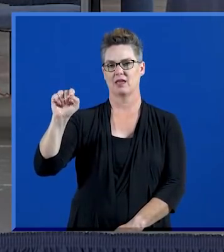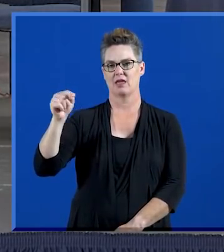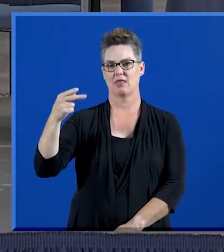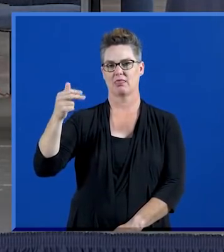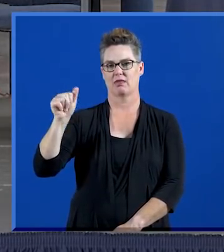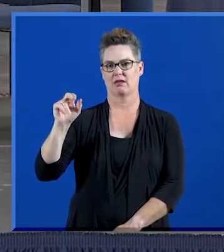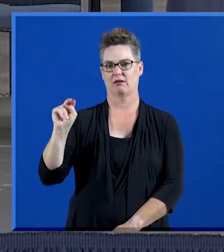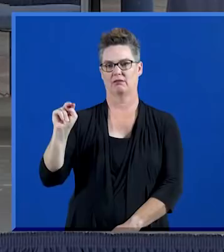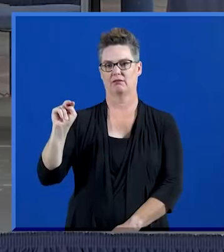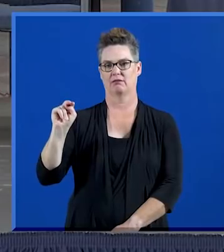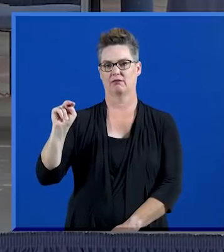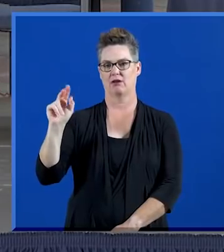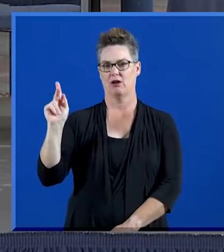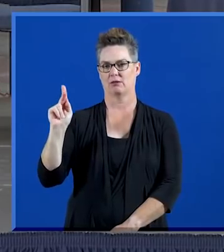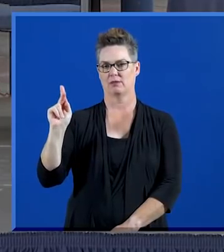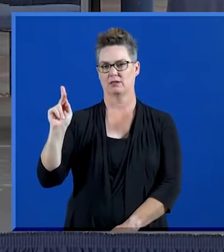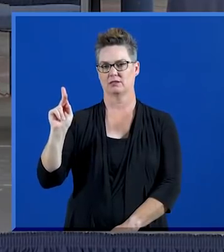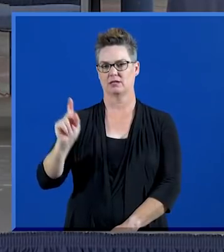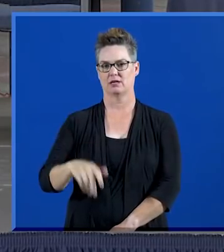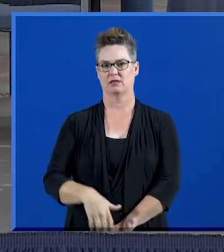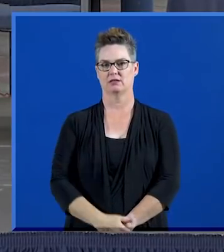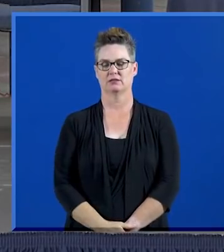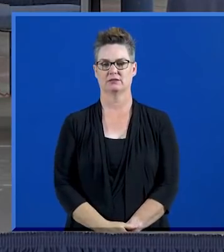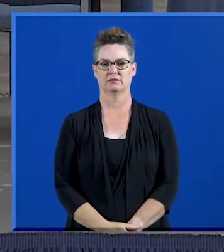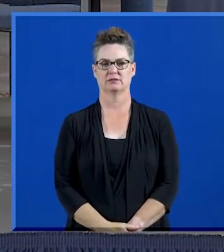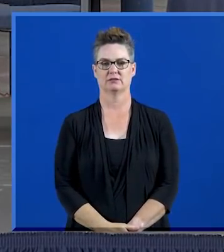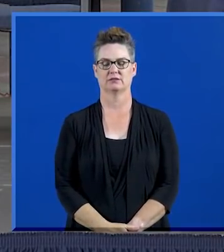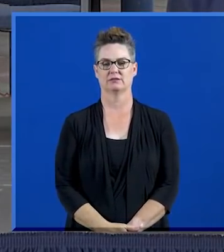Ethan Karmelinski.